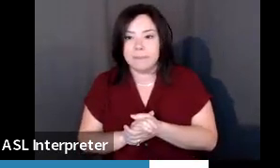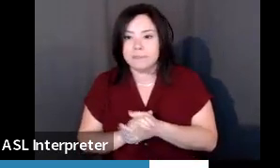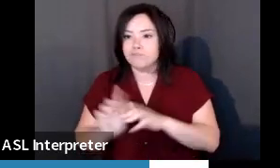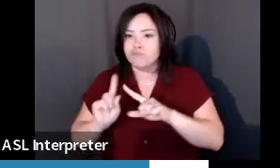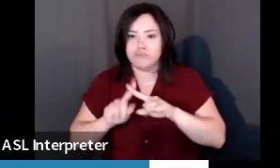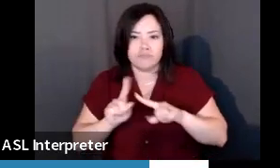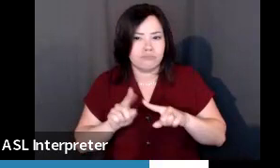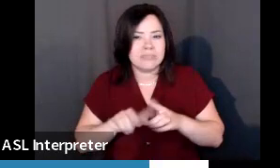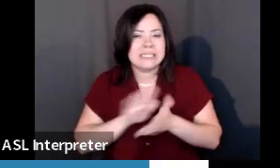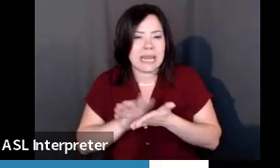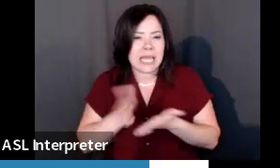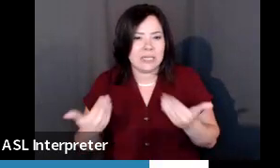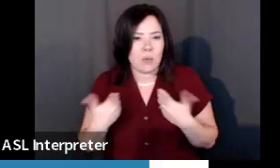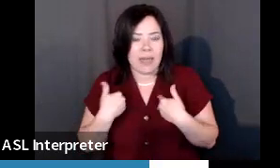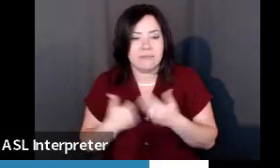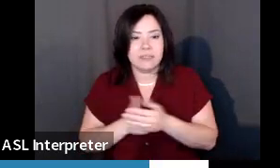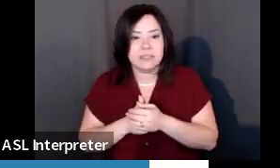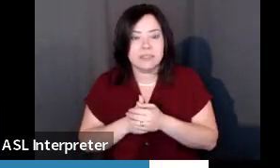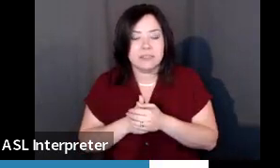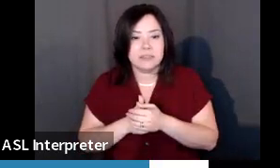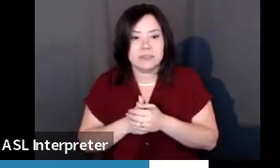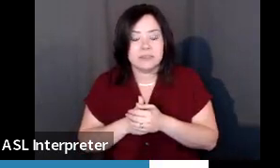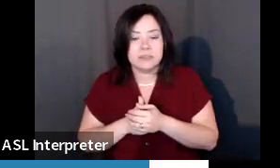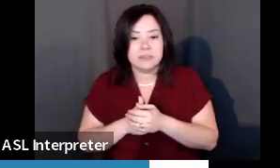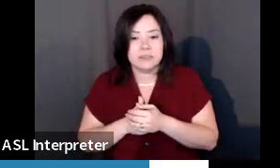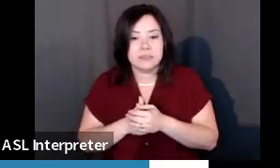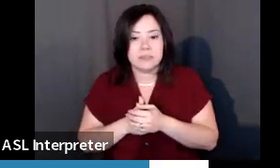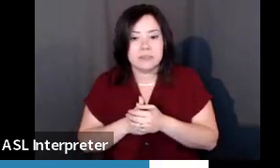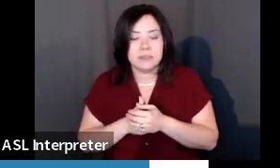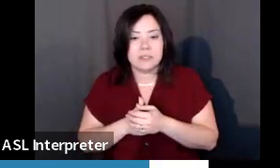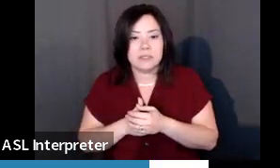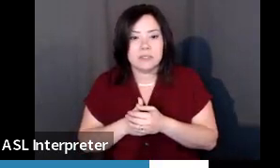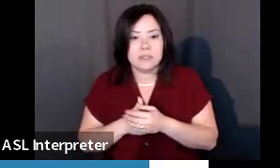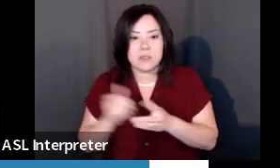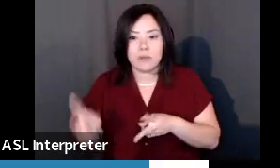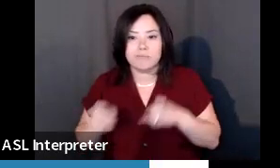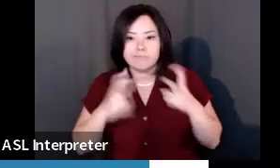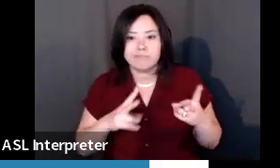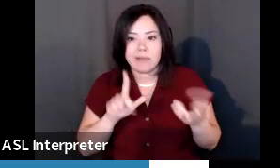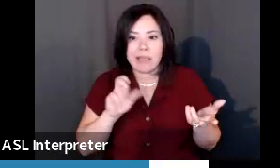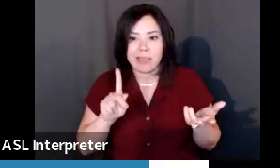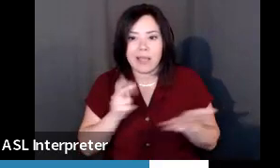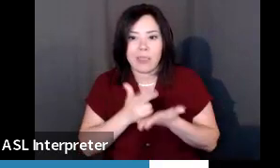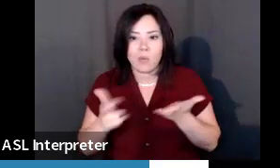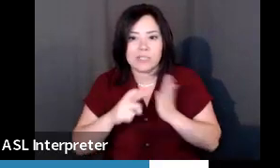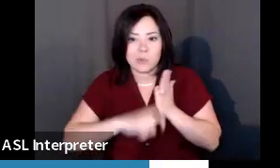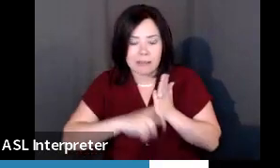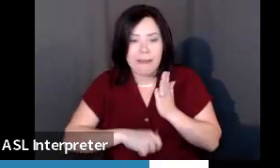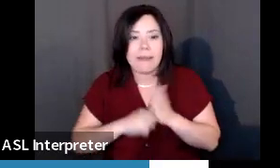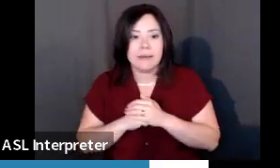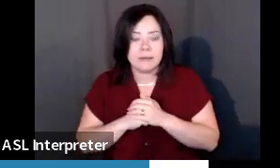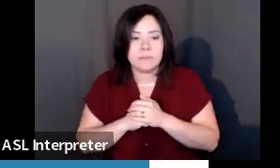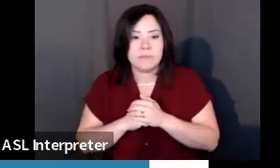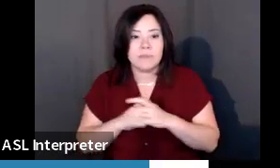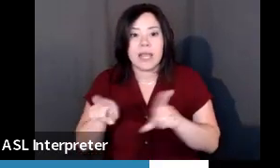It's a really nice thing to have. So that is linked in the resource guide, as well as